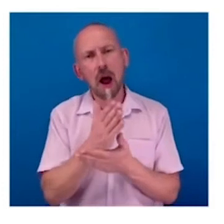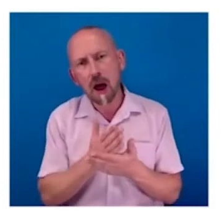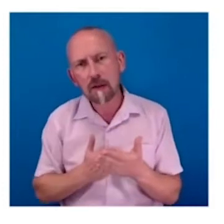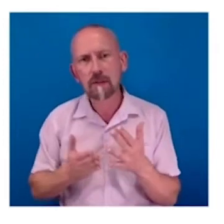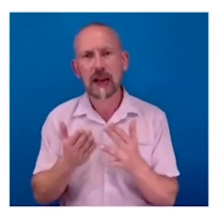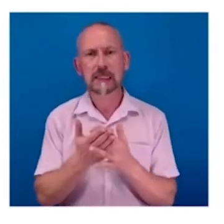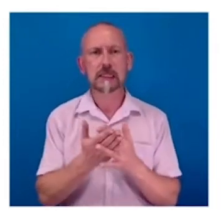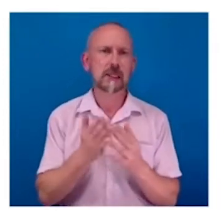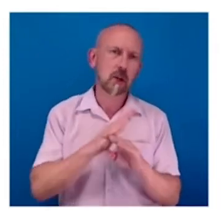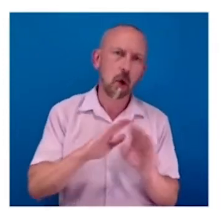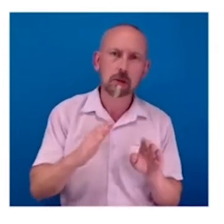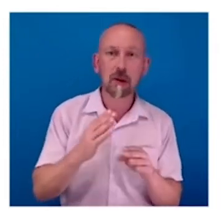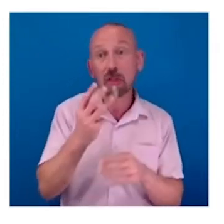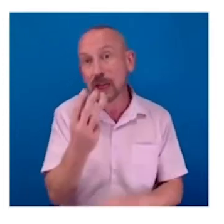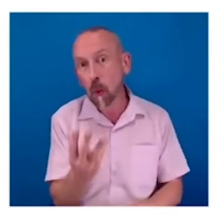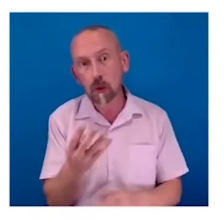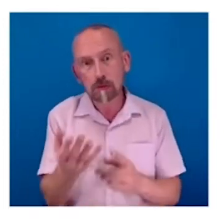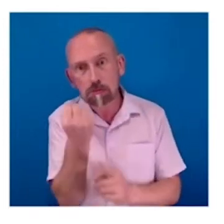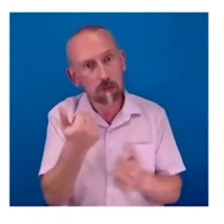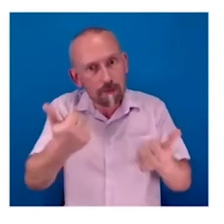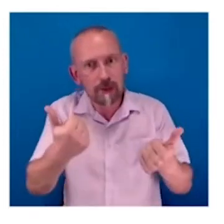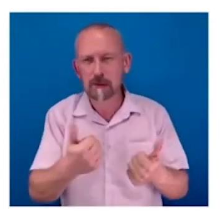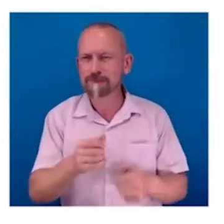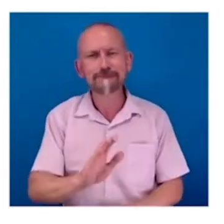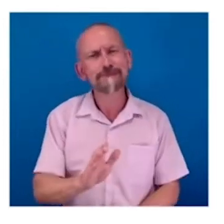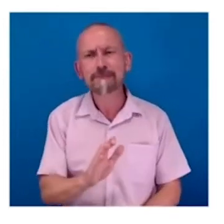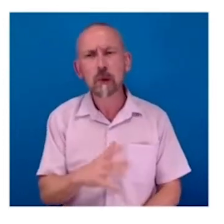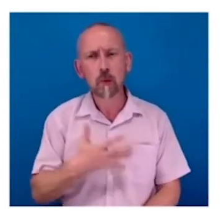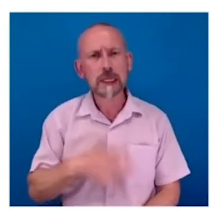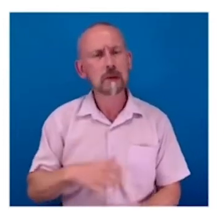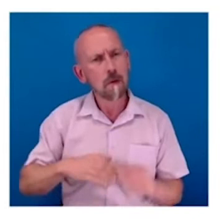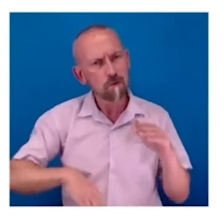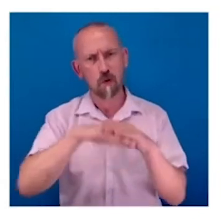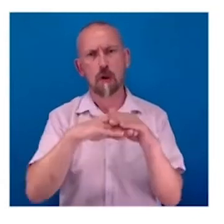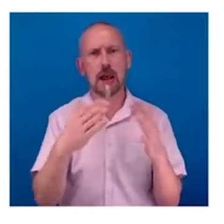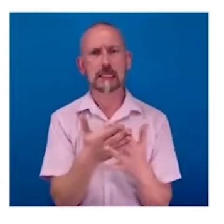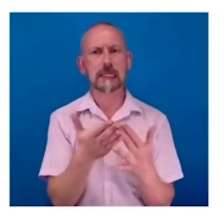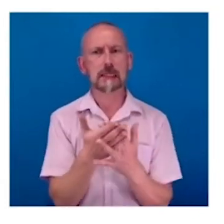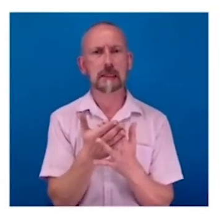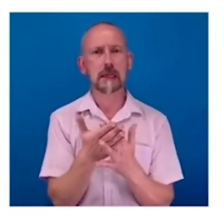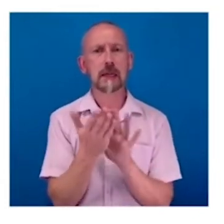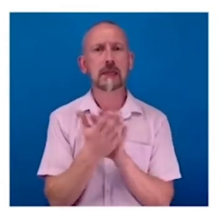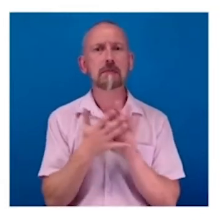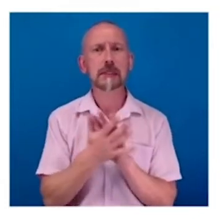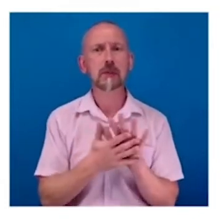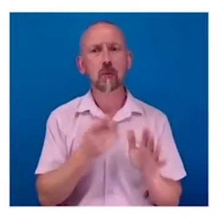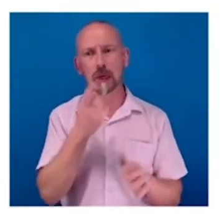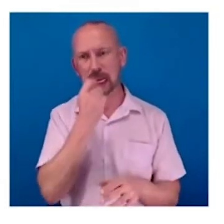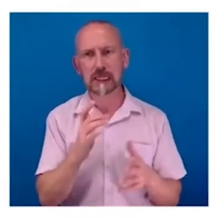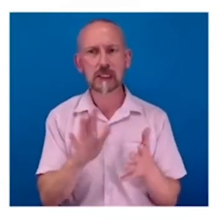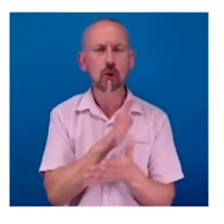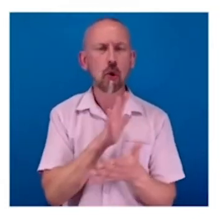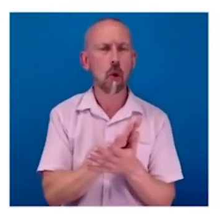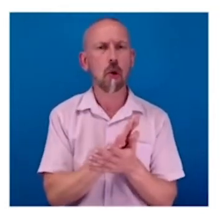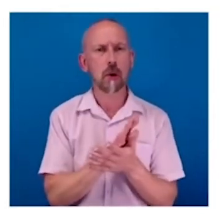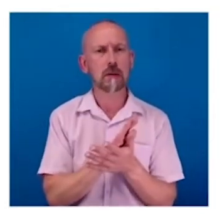accessible technologies and services so we can enjoy and use those technologies as civilians